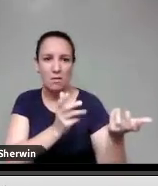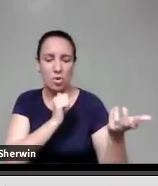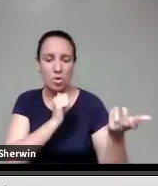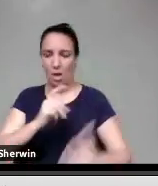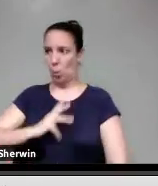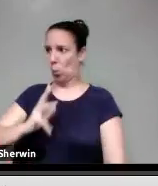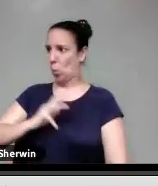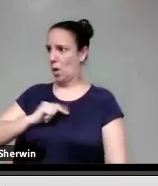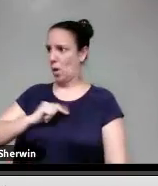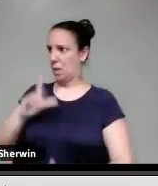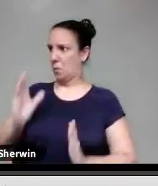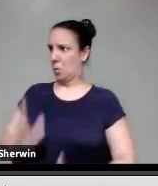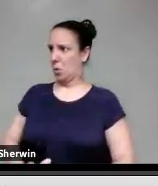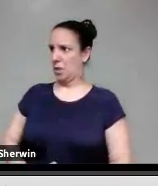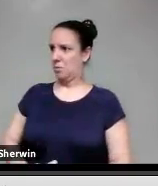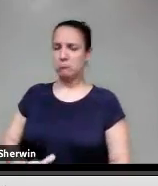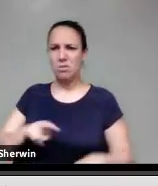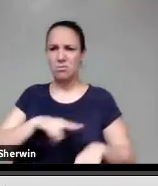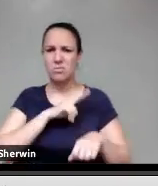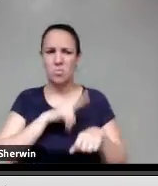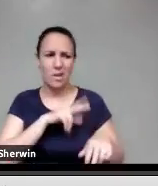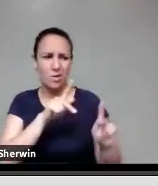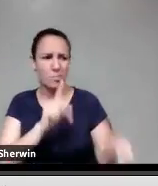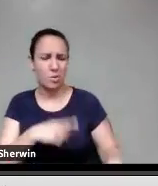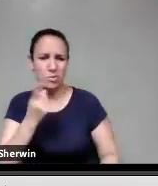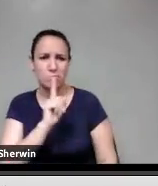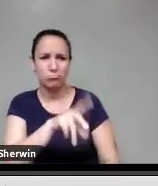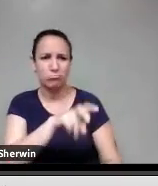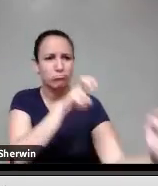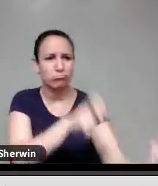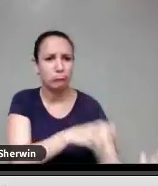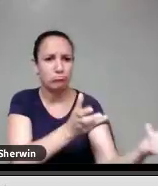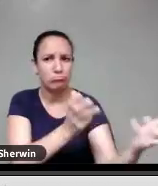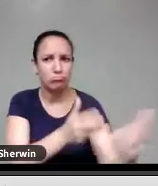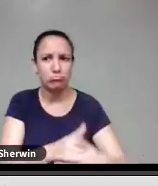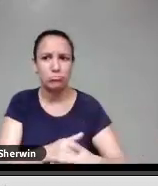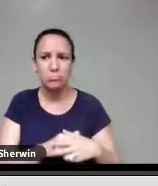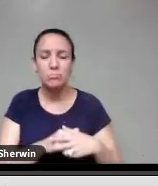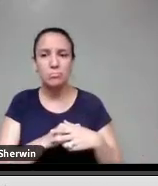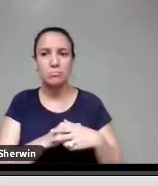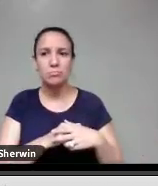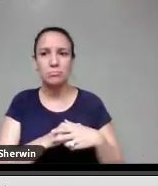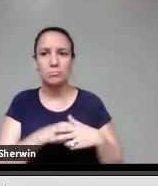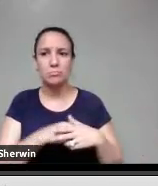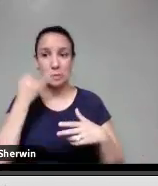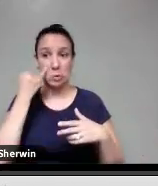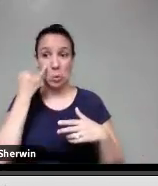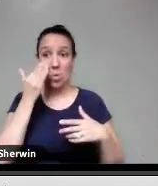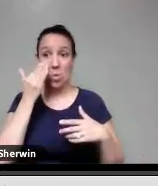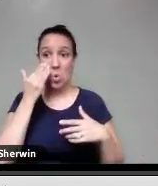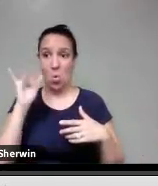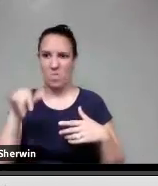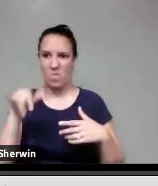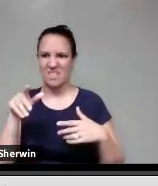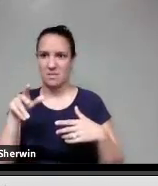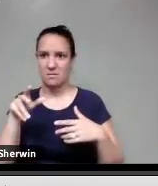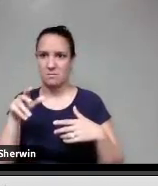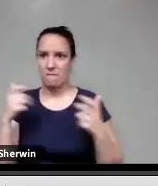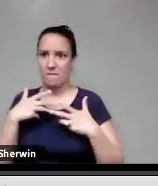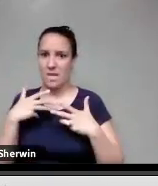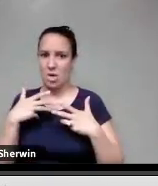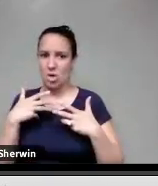a person. So you can alleviate some of that fear. But if you understand that might be part of the issue for them, sometimes the fear is